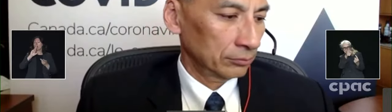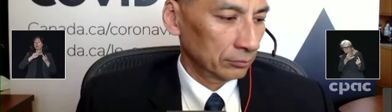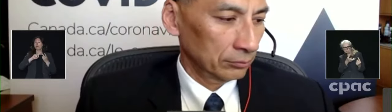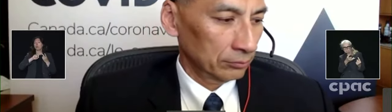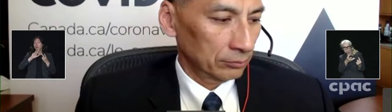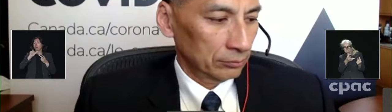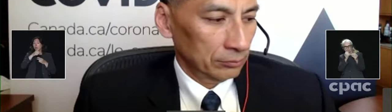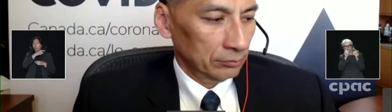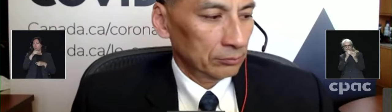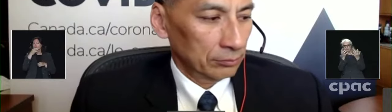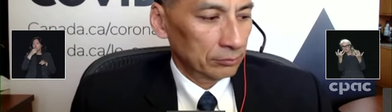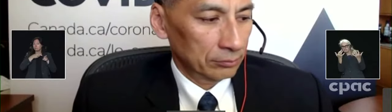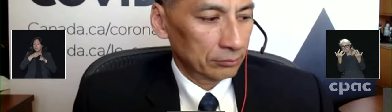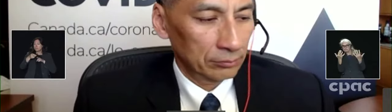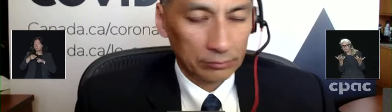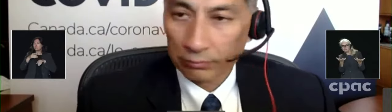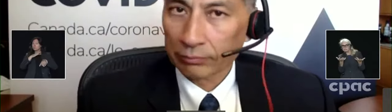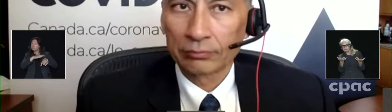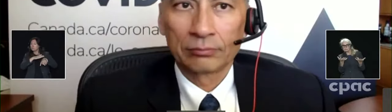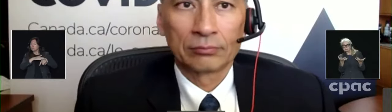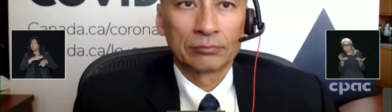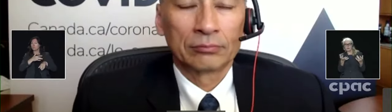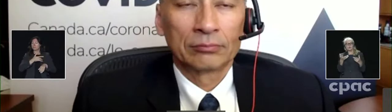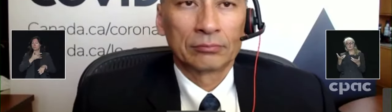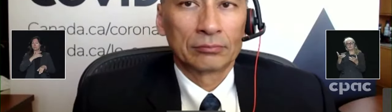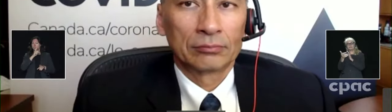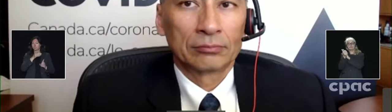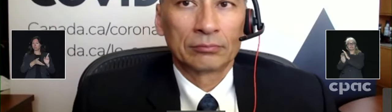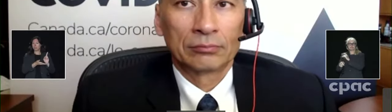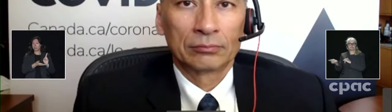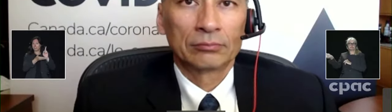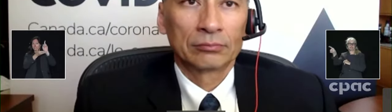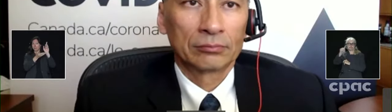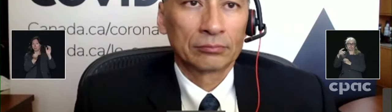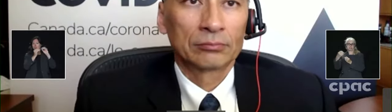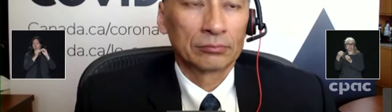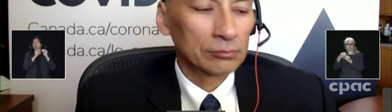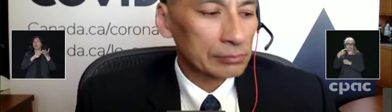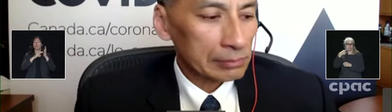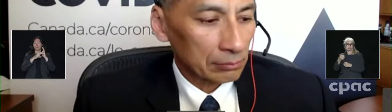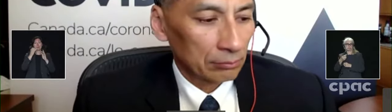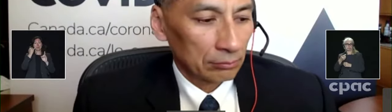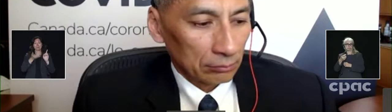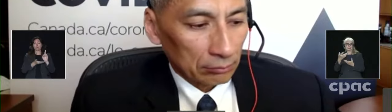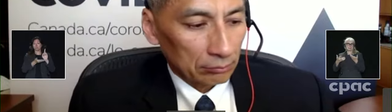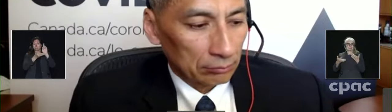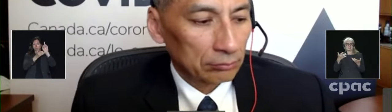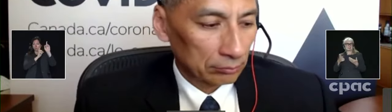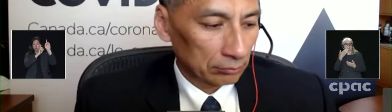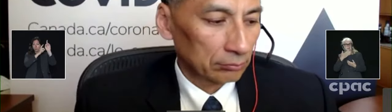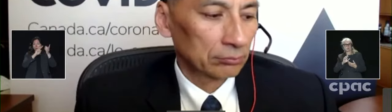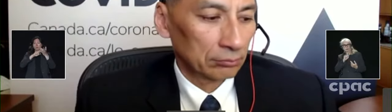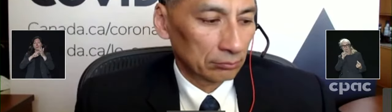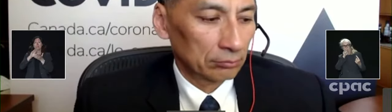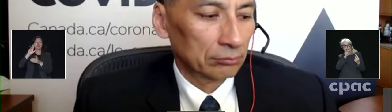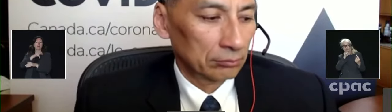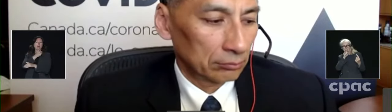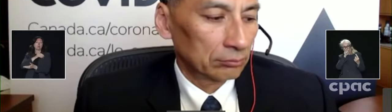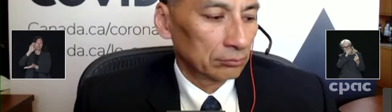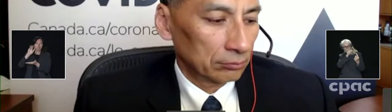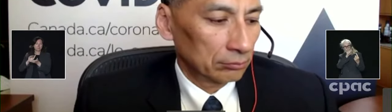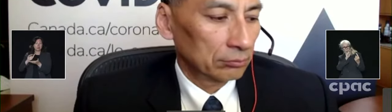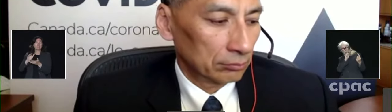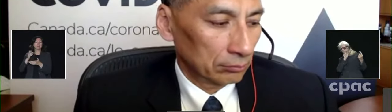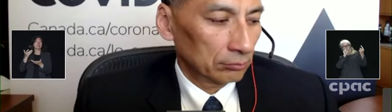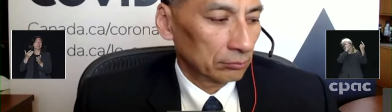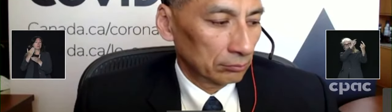many other experts are saying, does that target need to be higher to avoid hospital capacity being exceeded? For example, some are